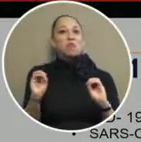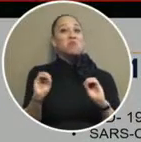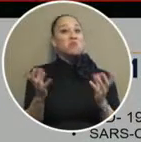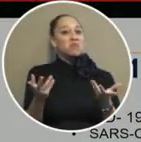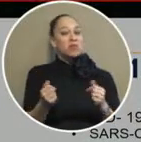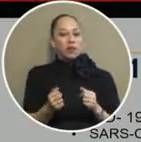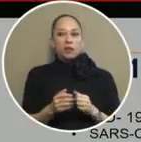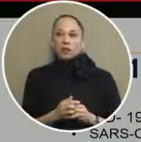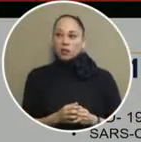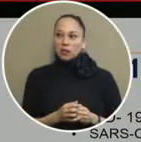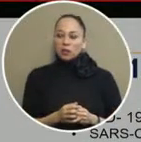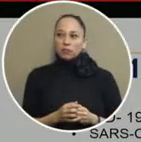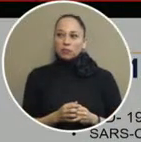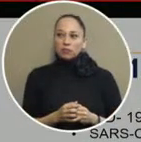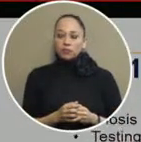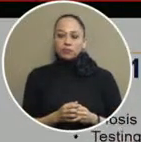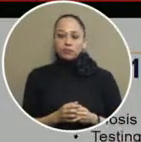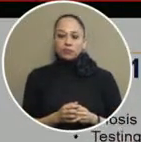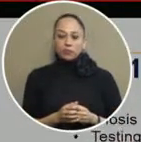Next slide, please.